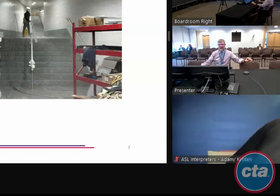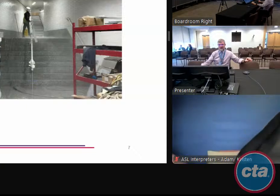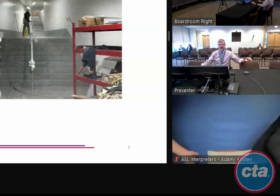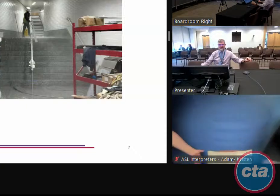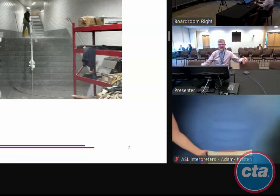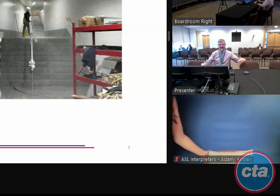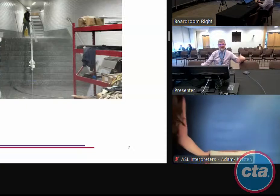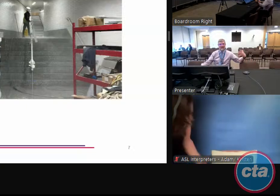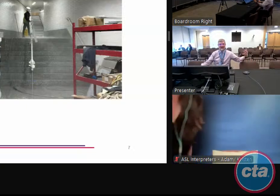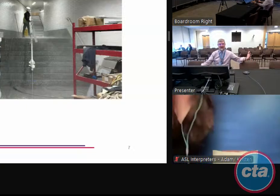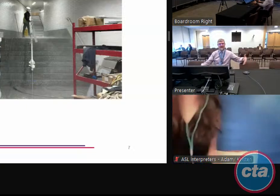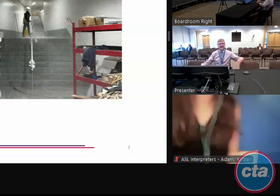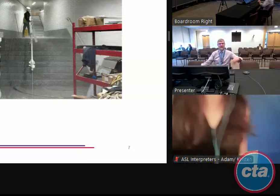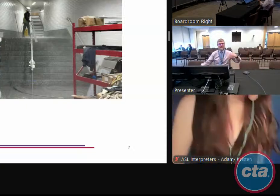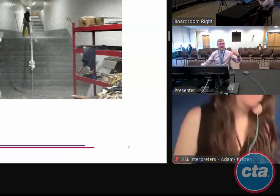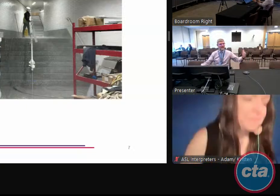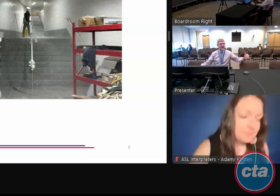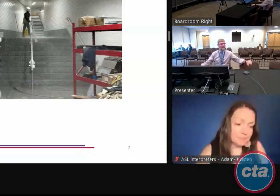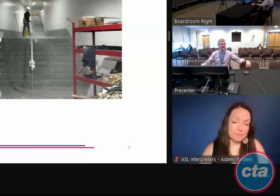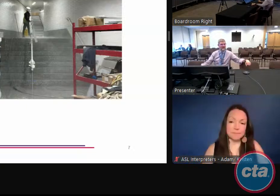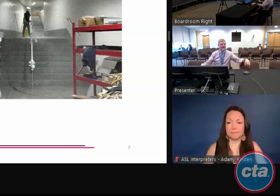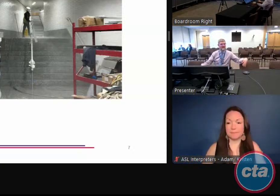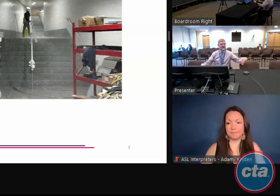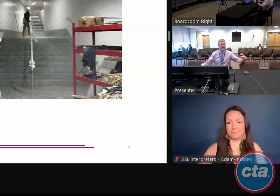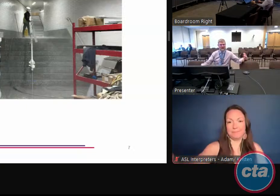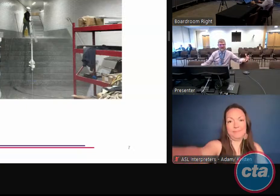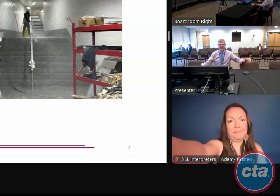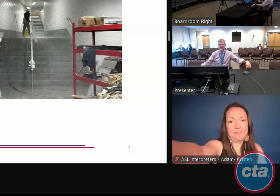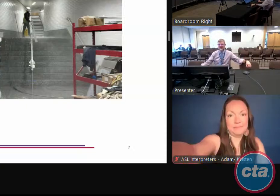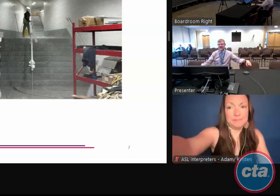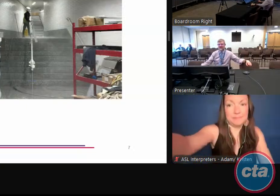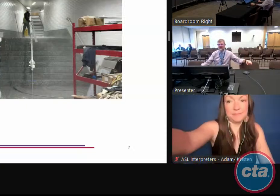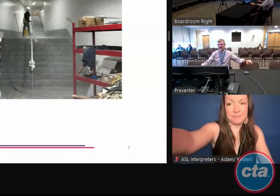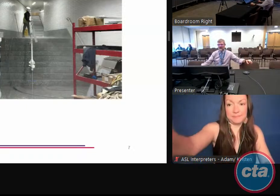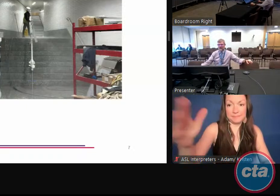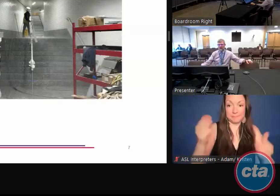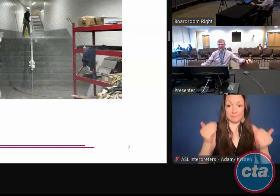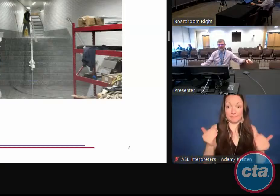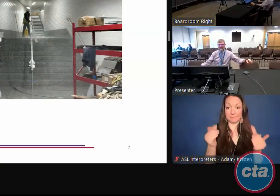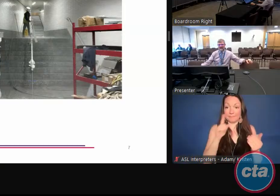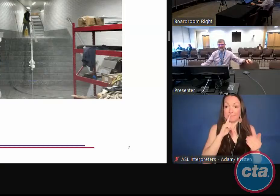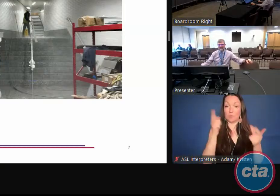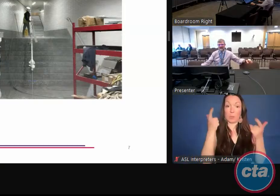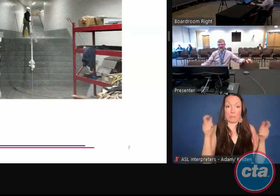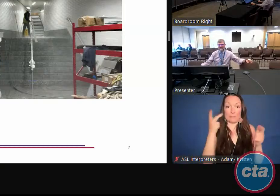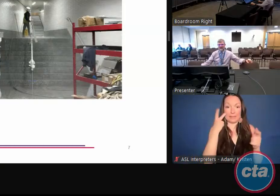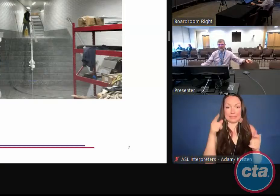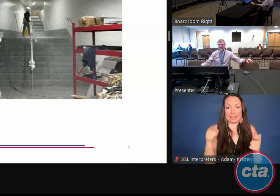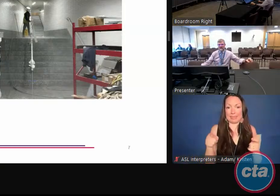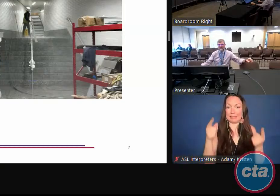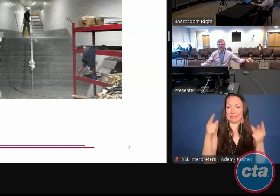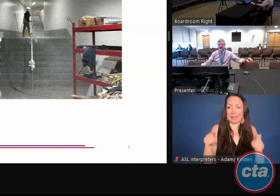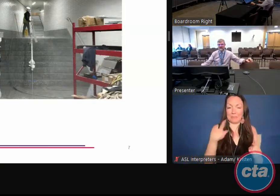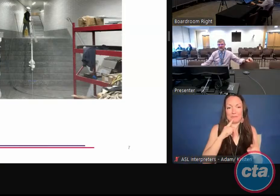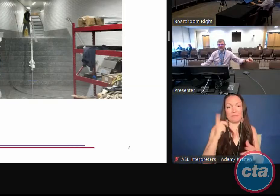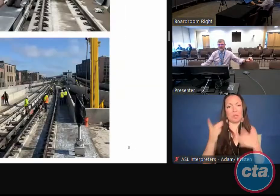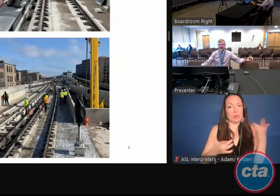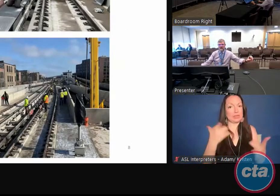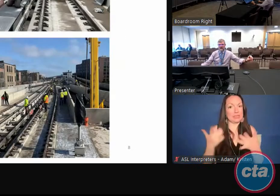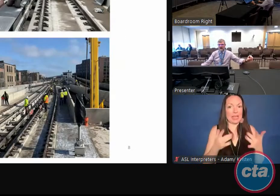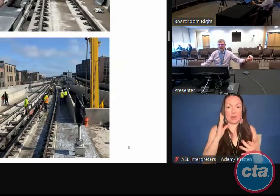big moment to see these coming out, to really see them come to finishes, see real stations, and we're really excited to see this and celebrate this later this